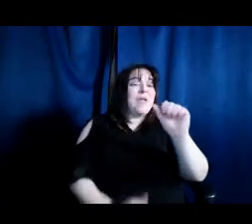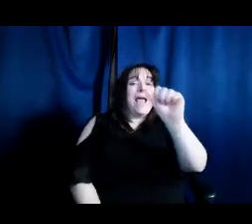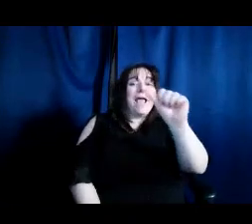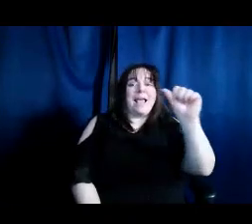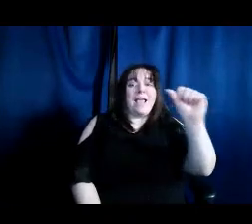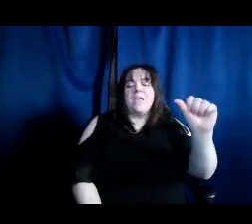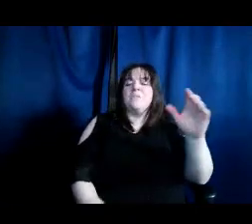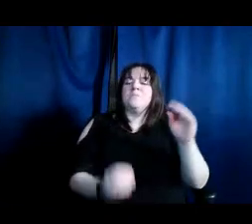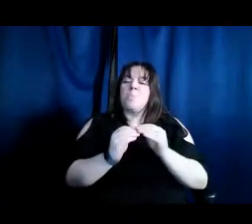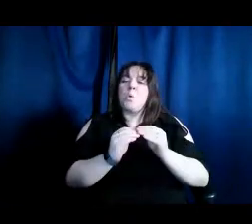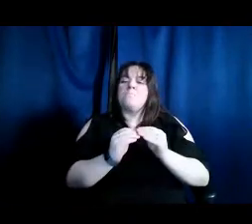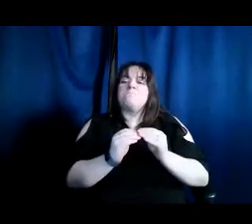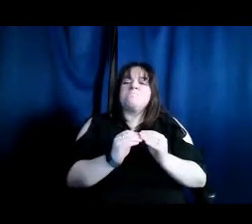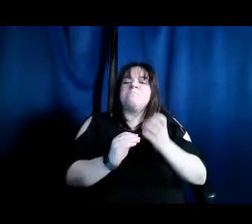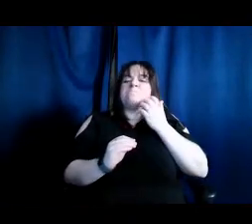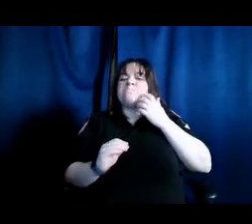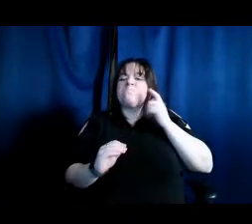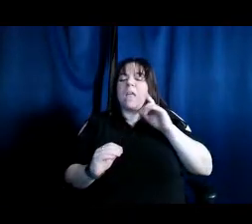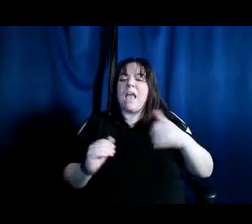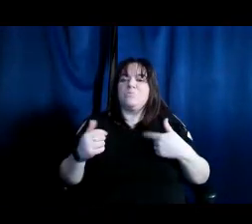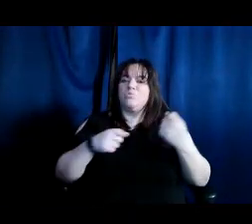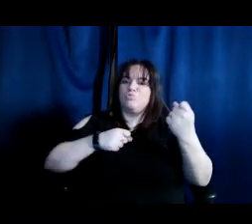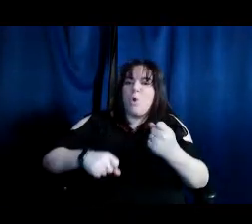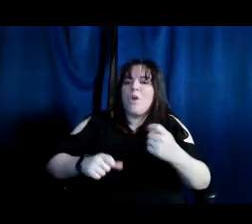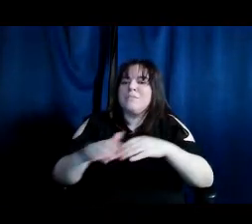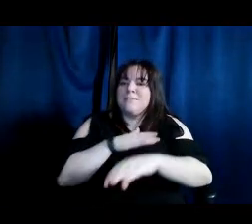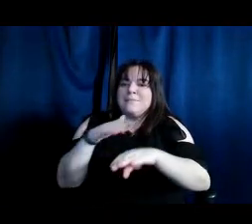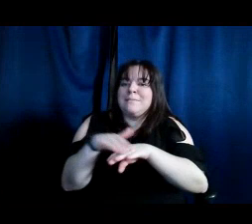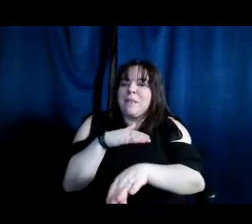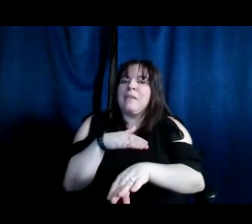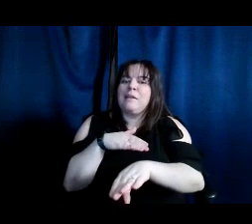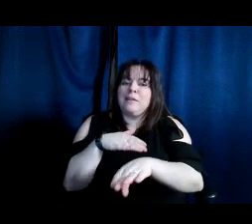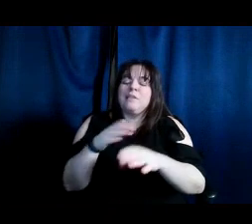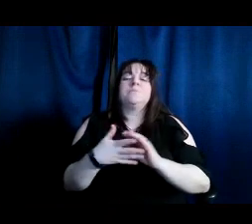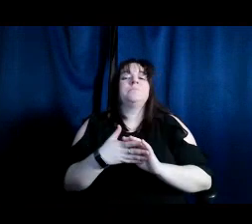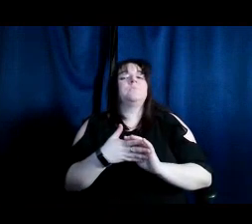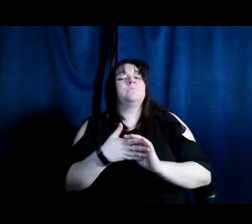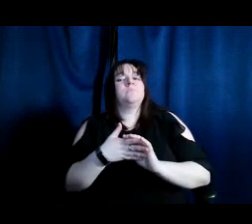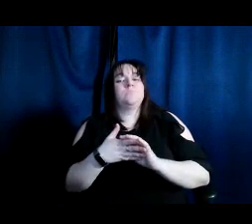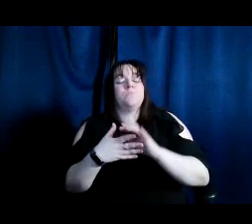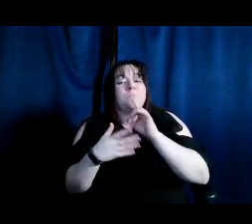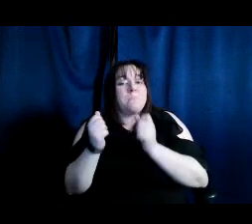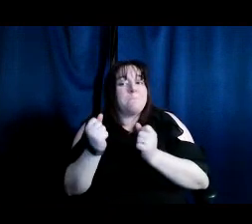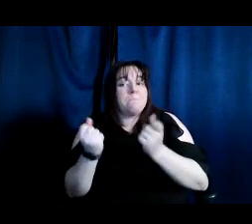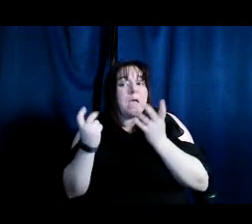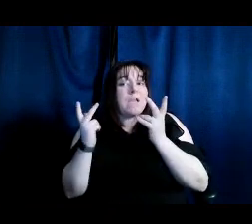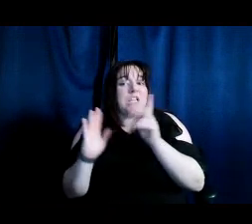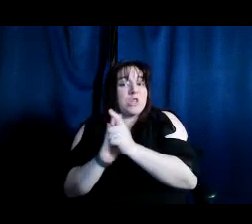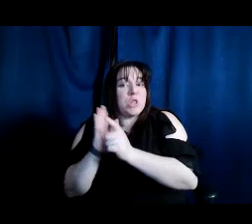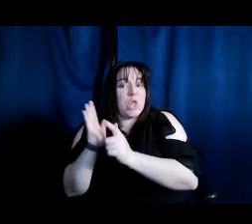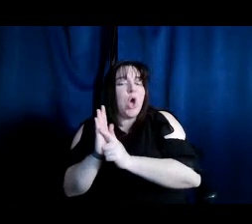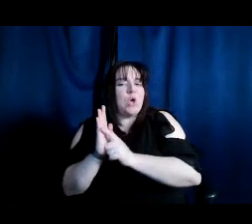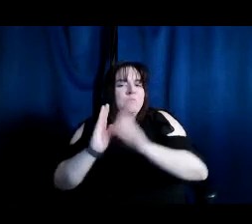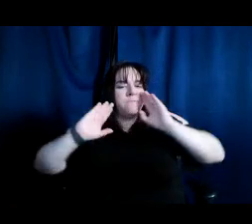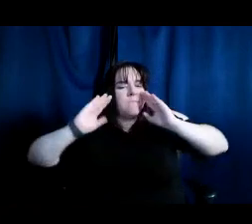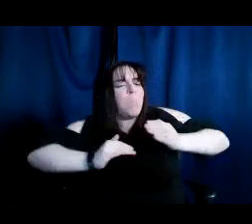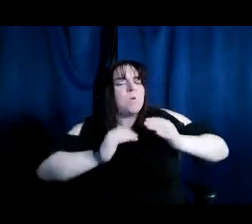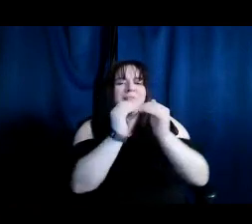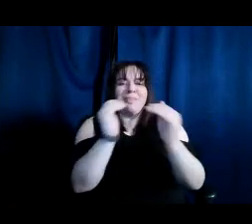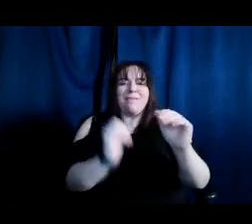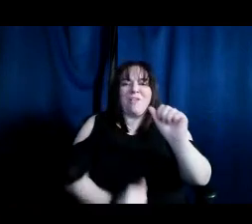provides strong accessibility. Most laws target double A as it's the most applicable across